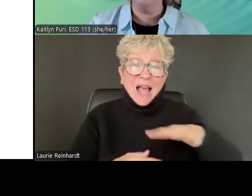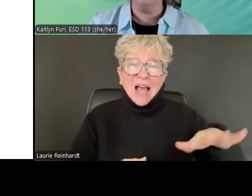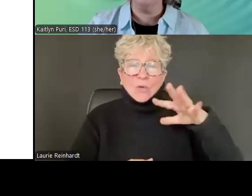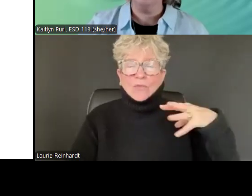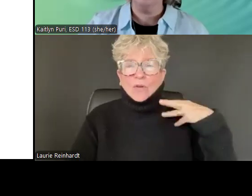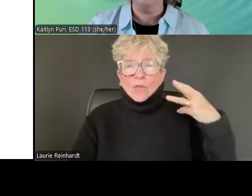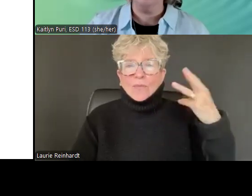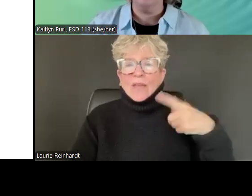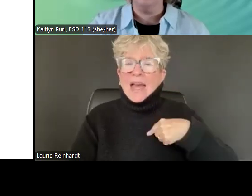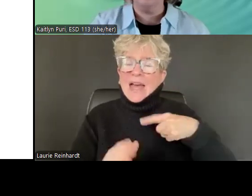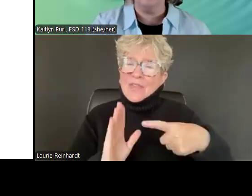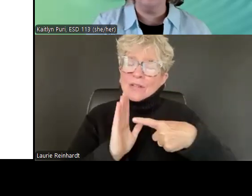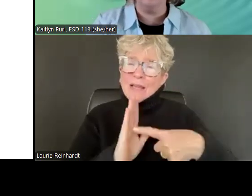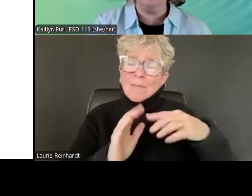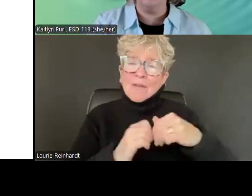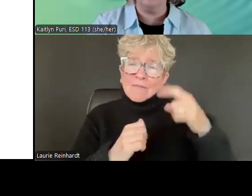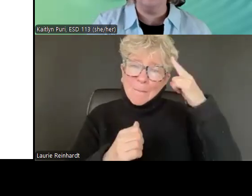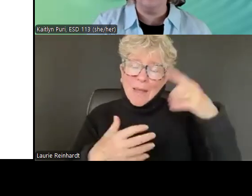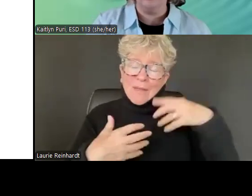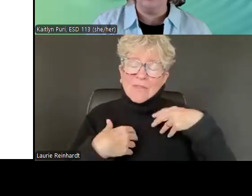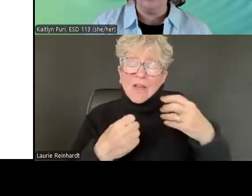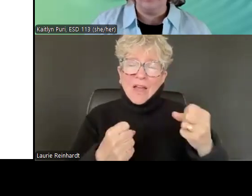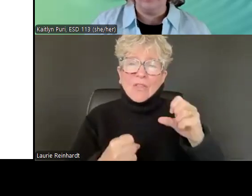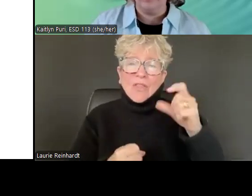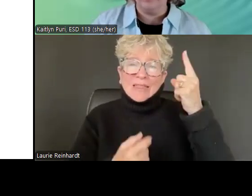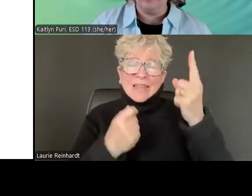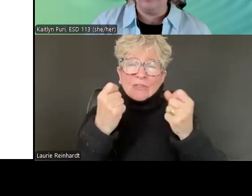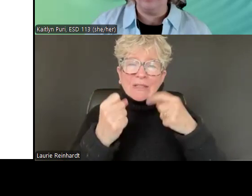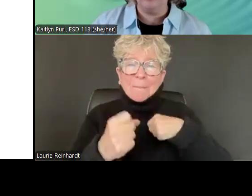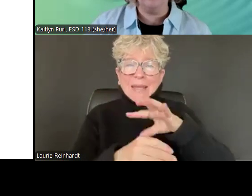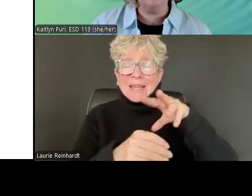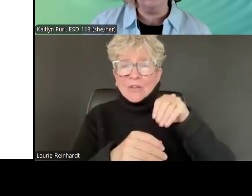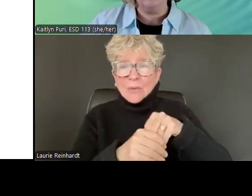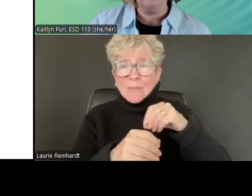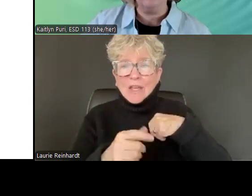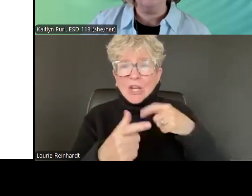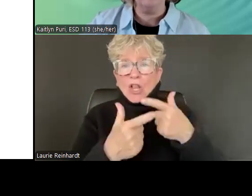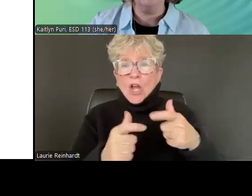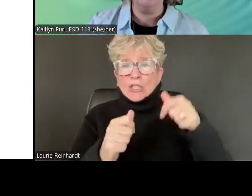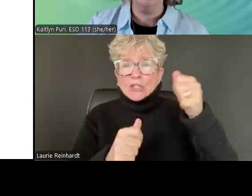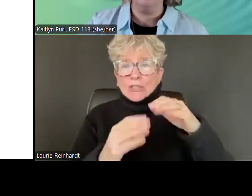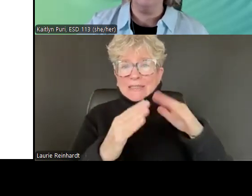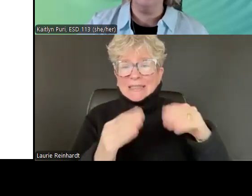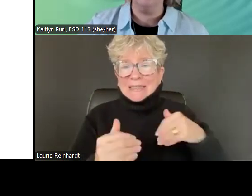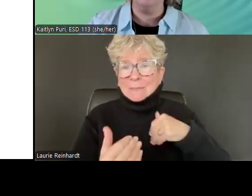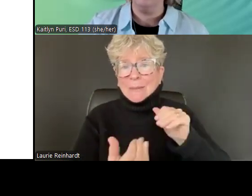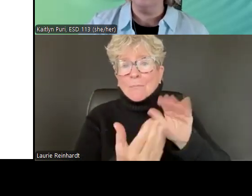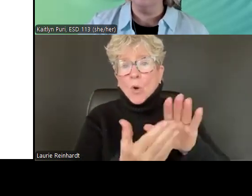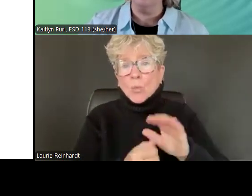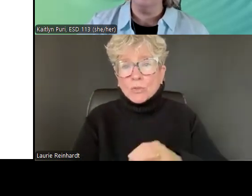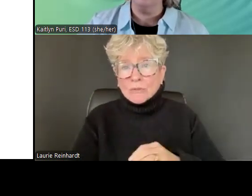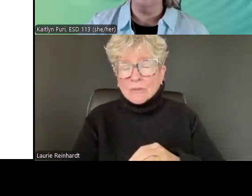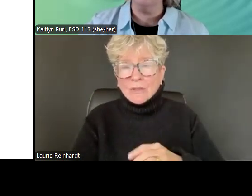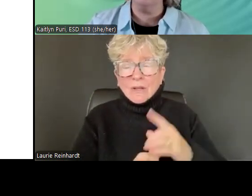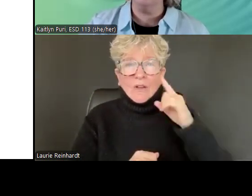are an example of how mental health literacy can be integrated as a larger systems approach. For those who